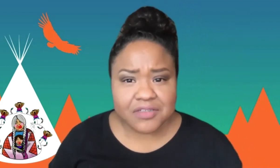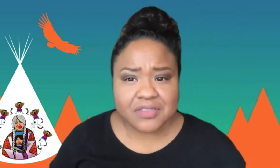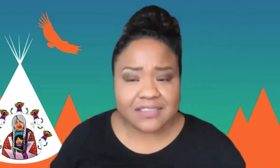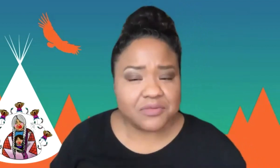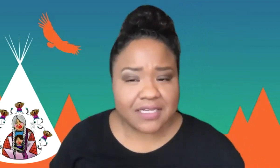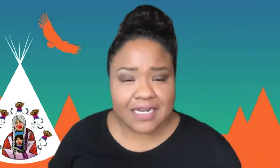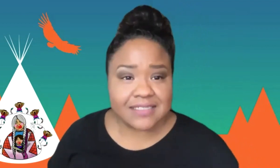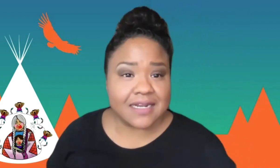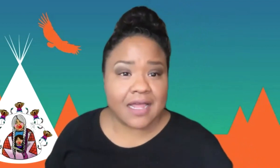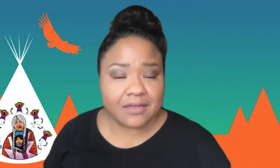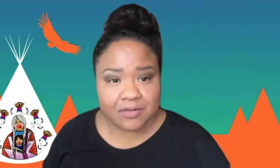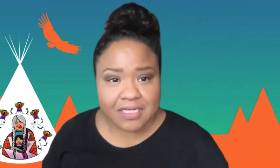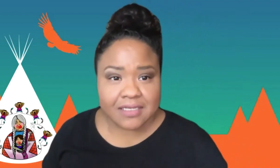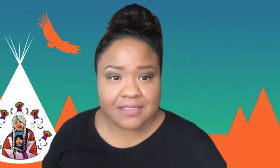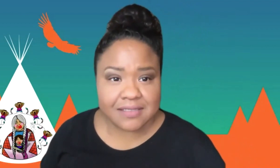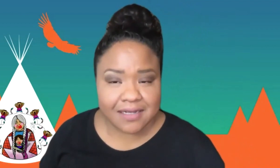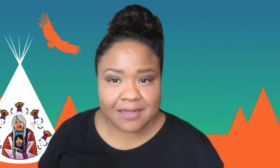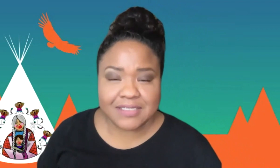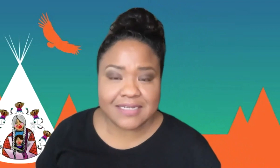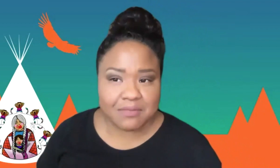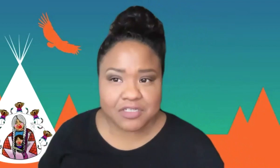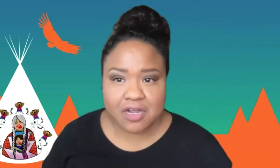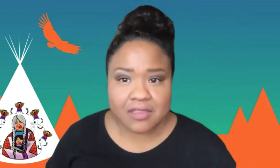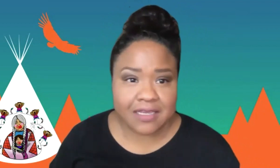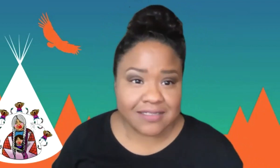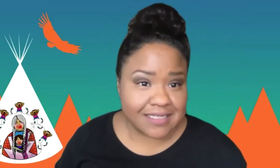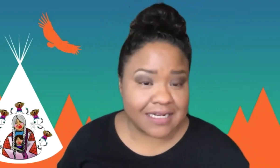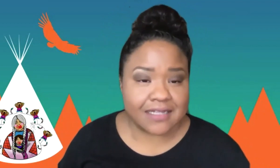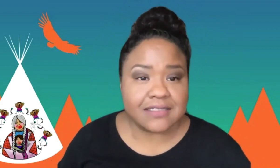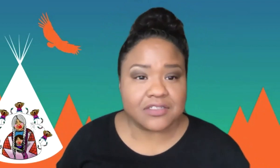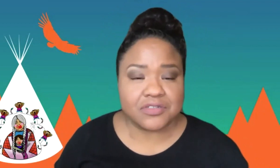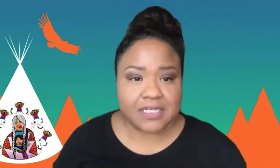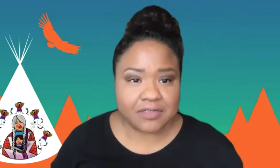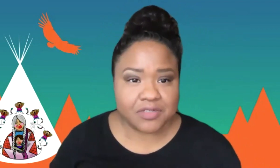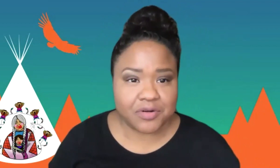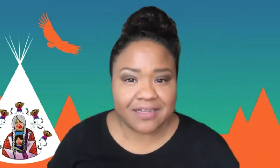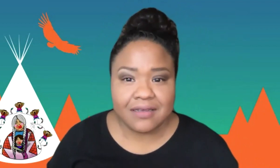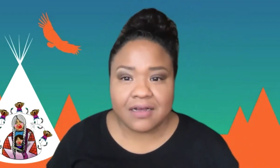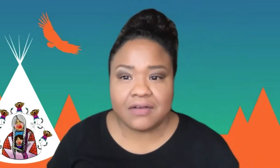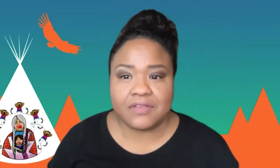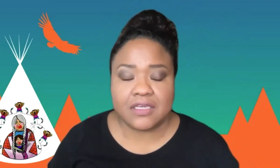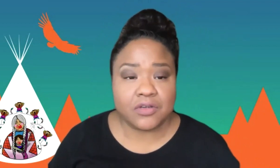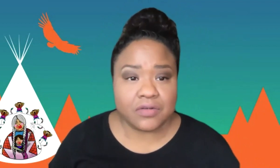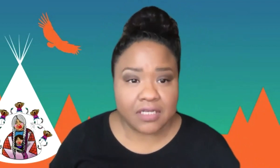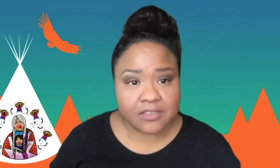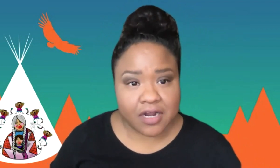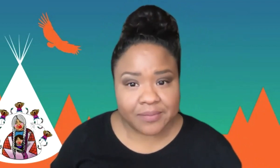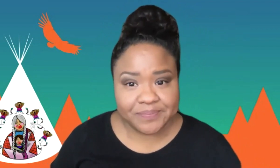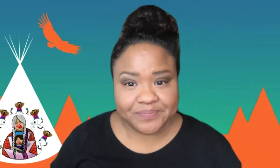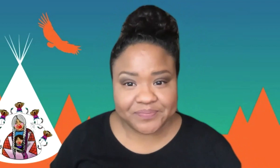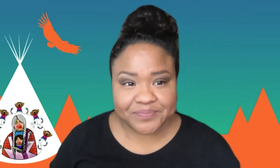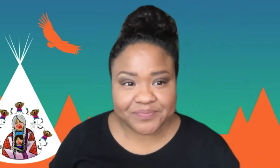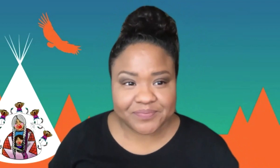We'd also like to recognize that Idaho is established on the unceded ancestral territory of the Kootenai